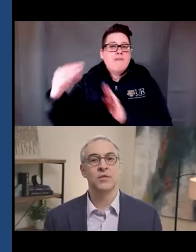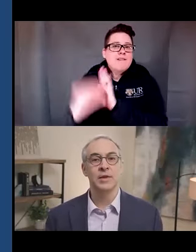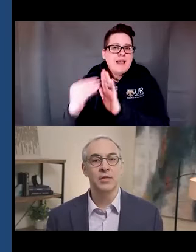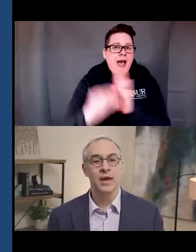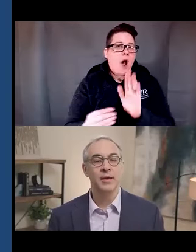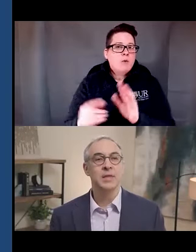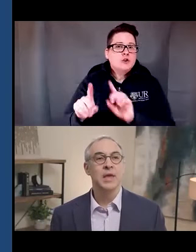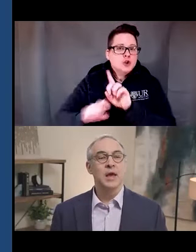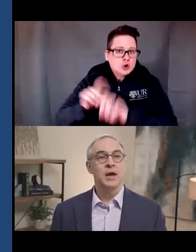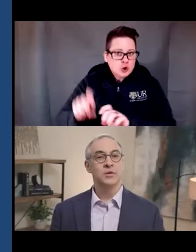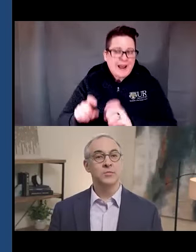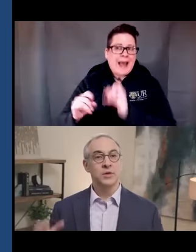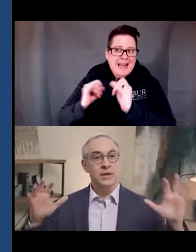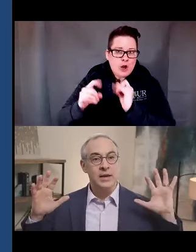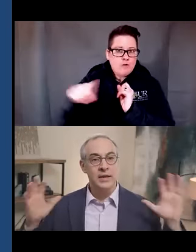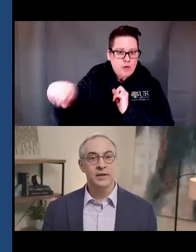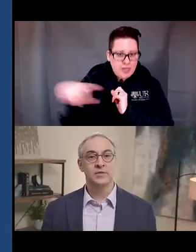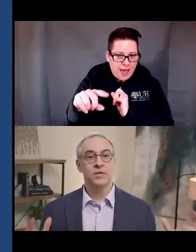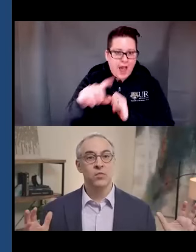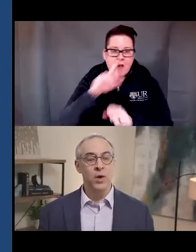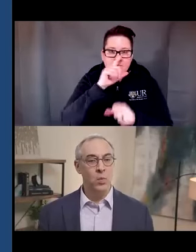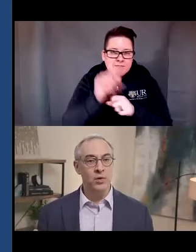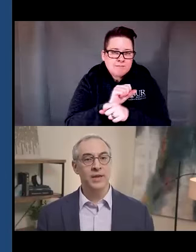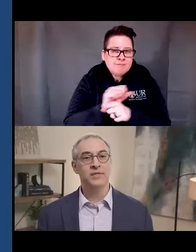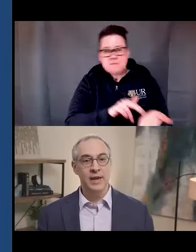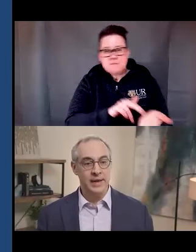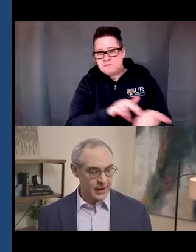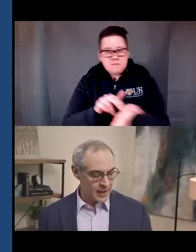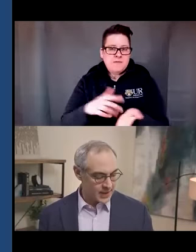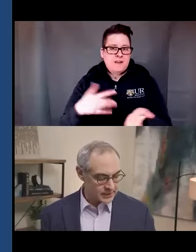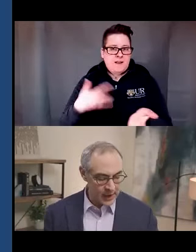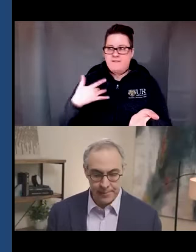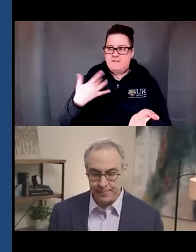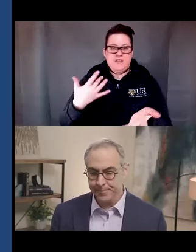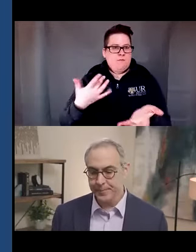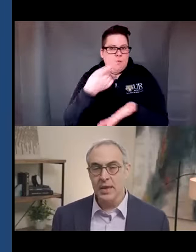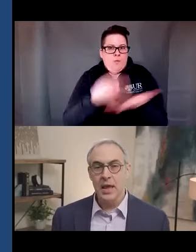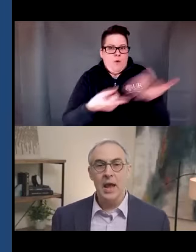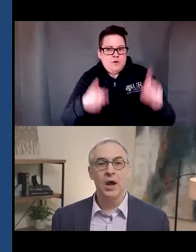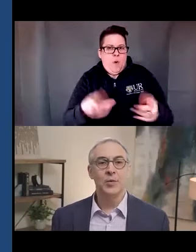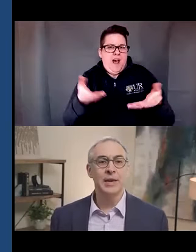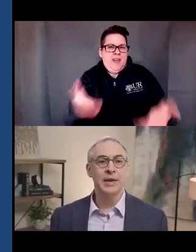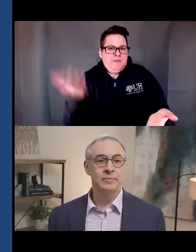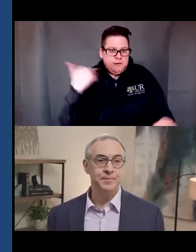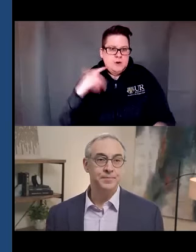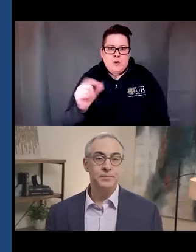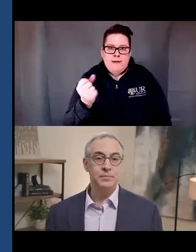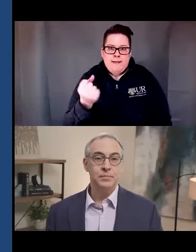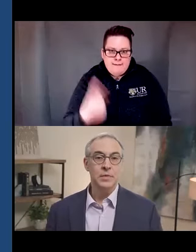and interviewing them to really kind of get a sense of what were things like at that time.